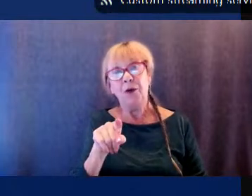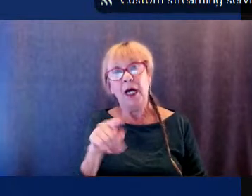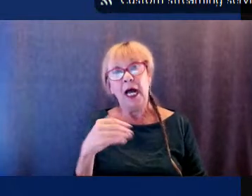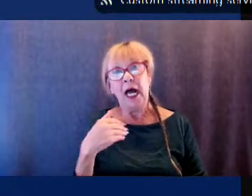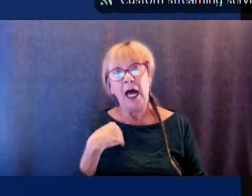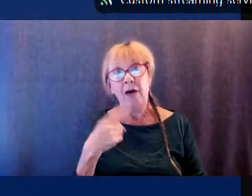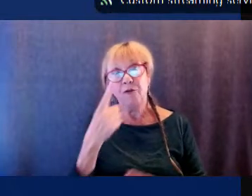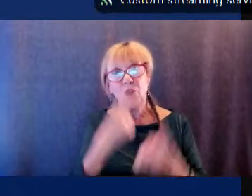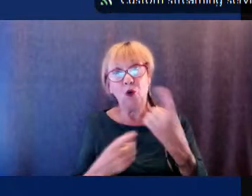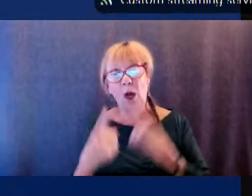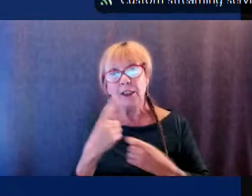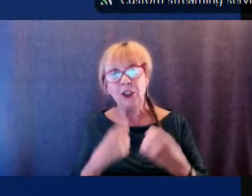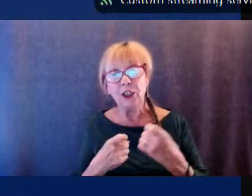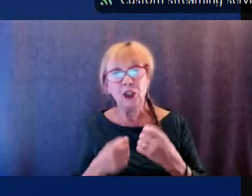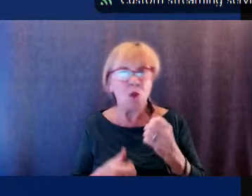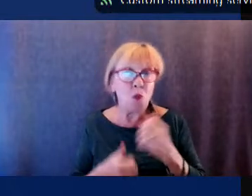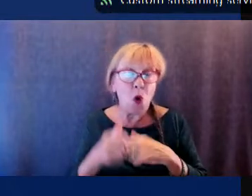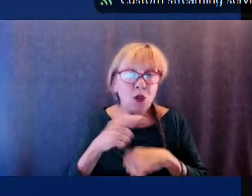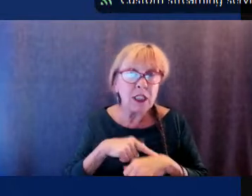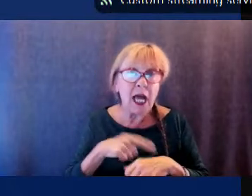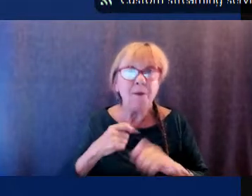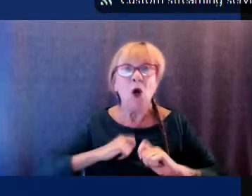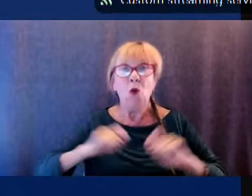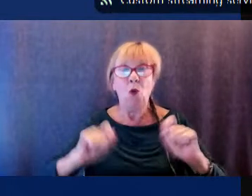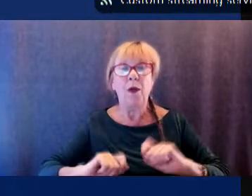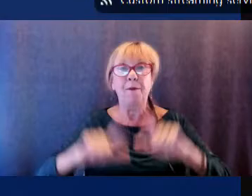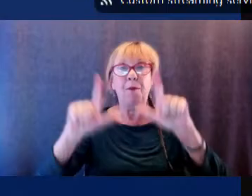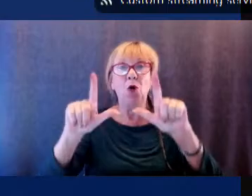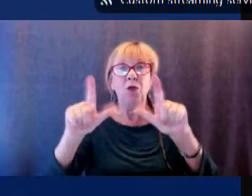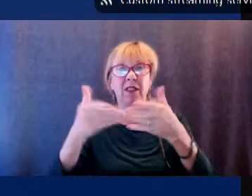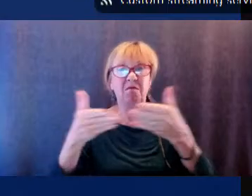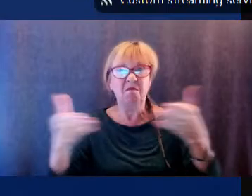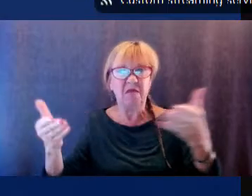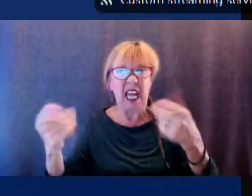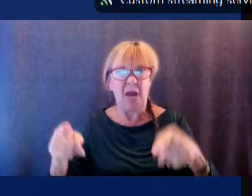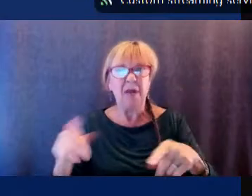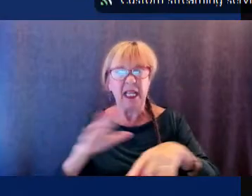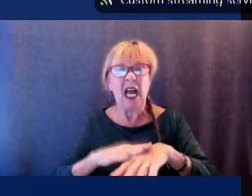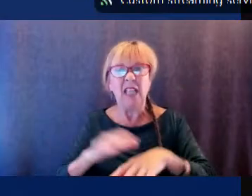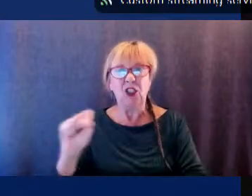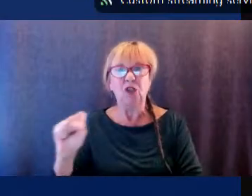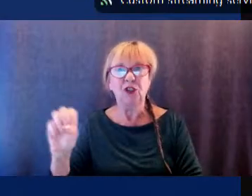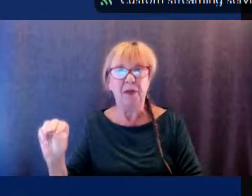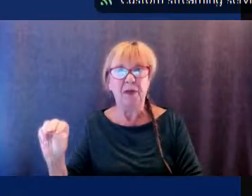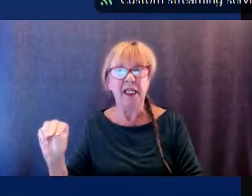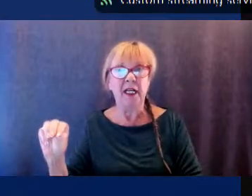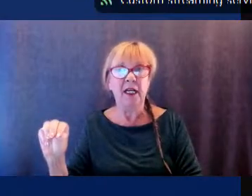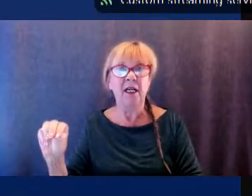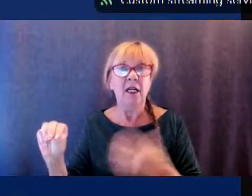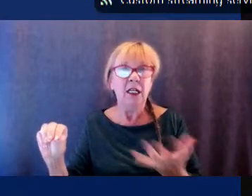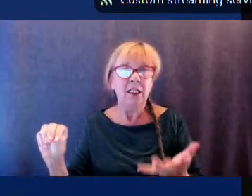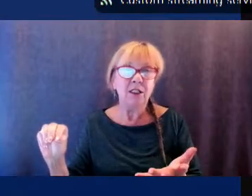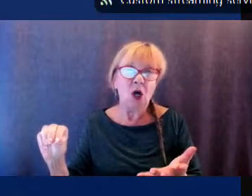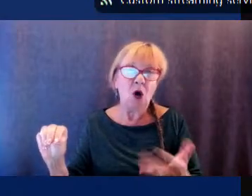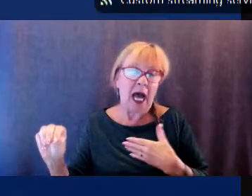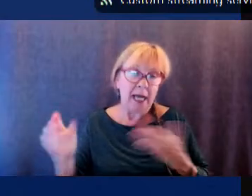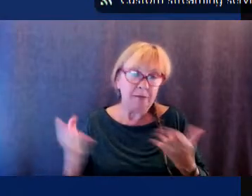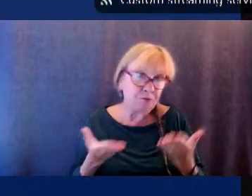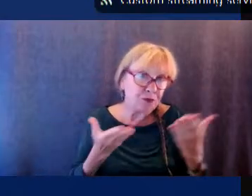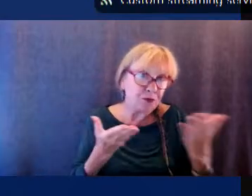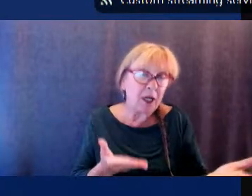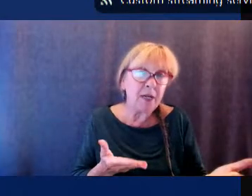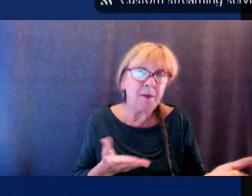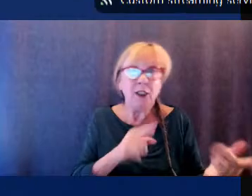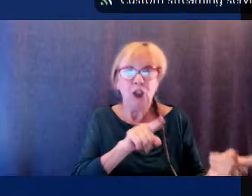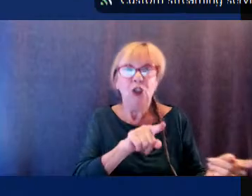have questions, generally we post things that are happening in the community on our social media pages. So I just recommend that everybody in the community